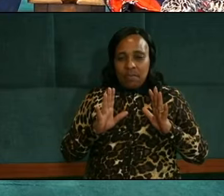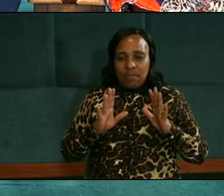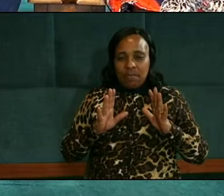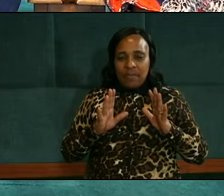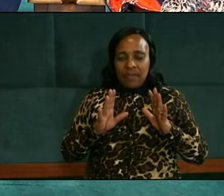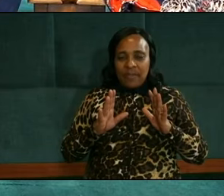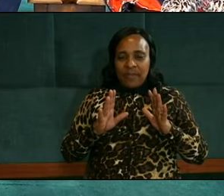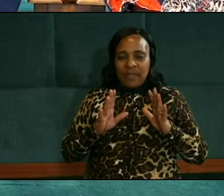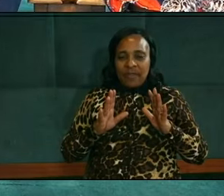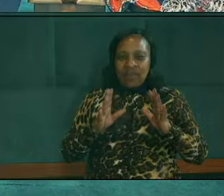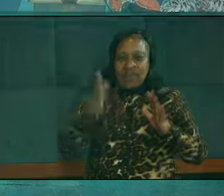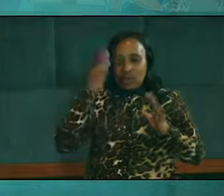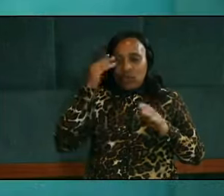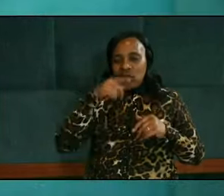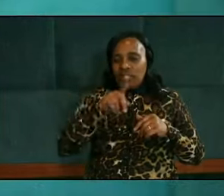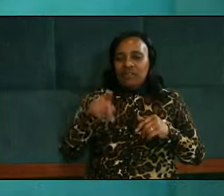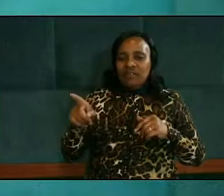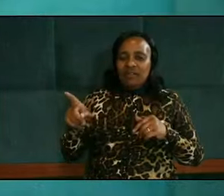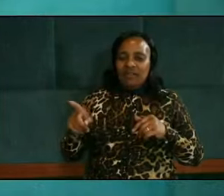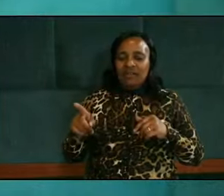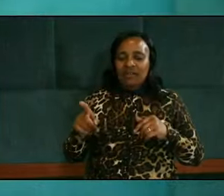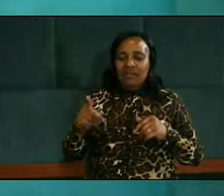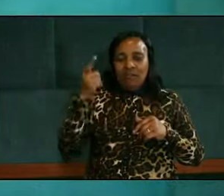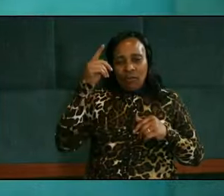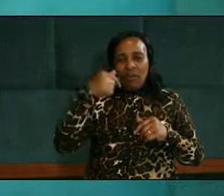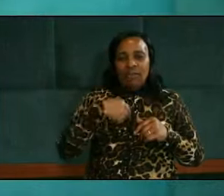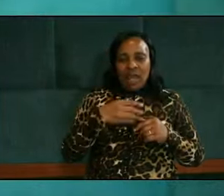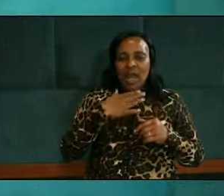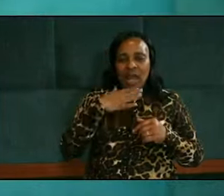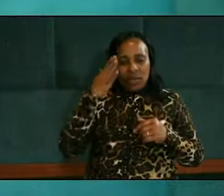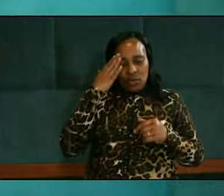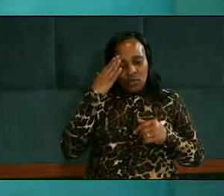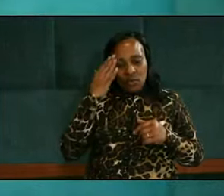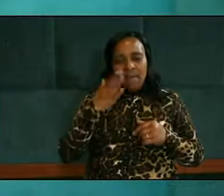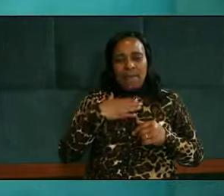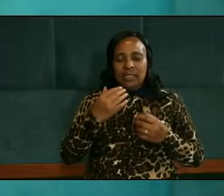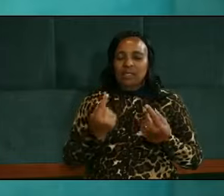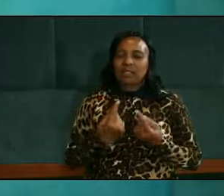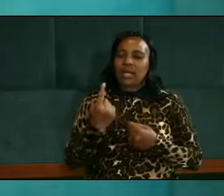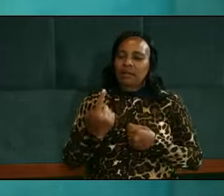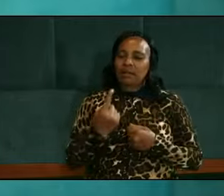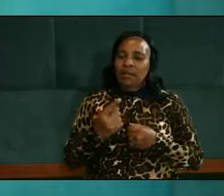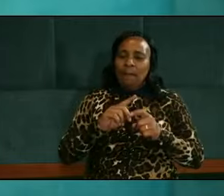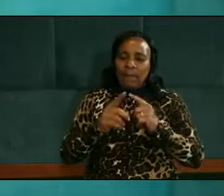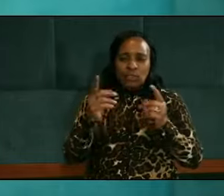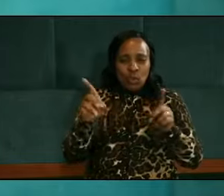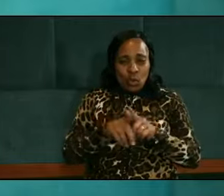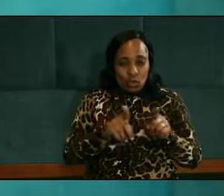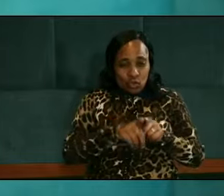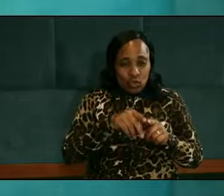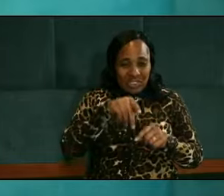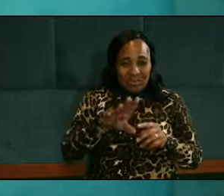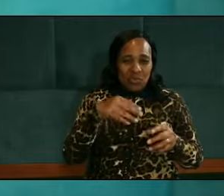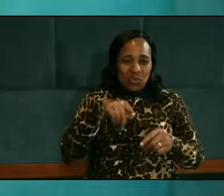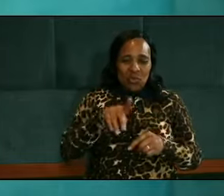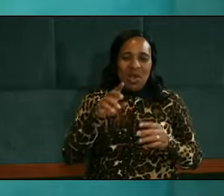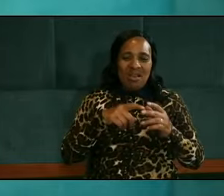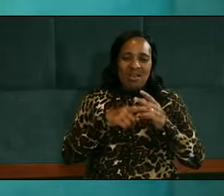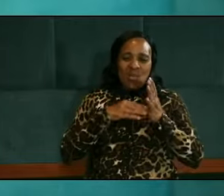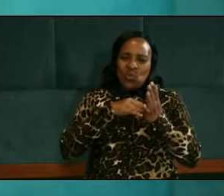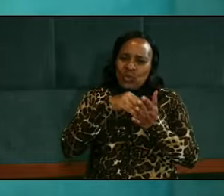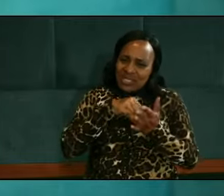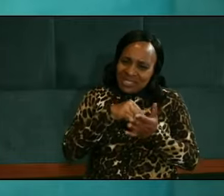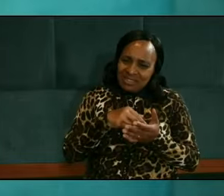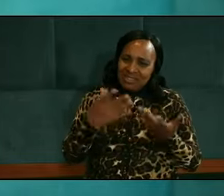you're, you know yourself. For me, I know myself, we all know ourselves. But you also know your weaknesses, those things